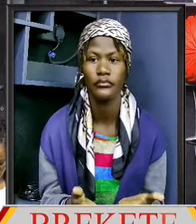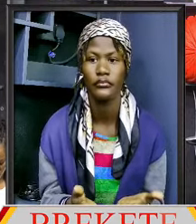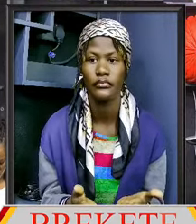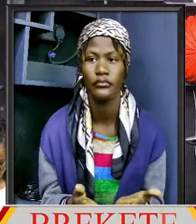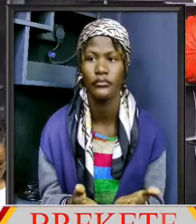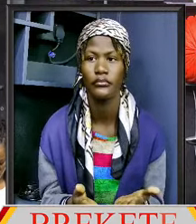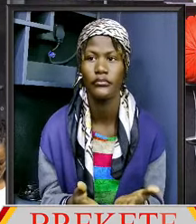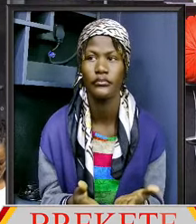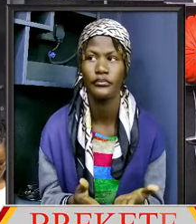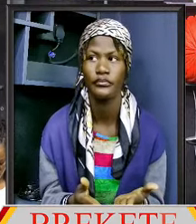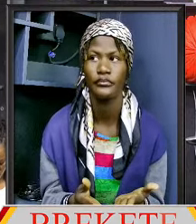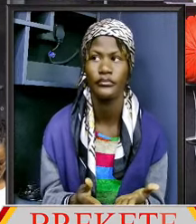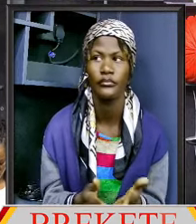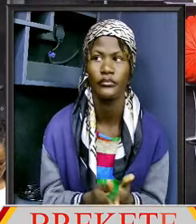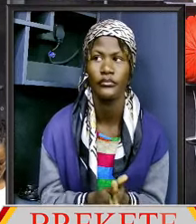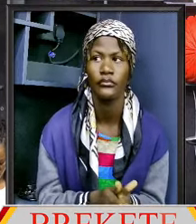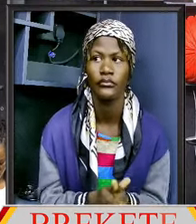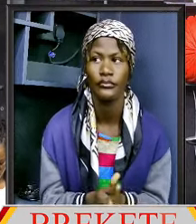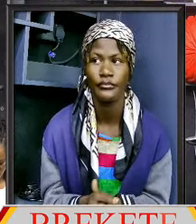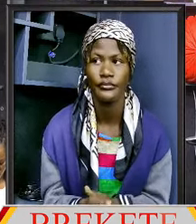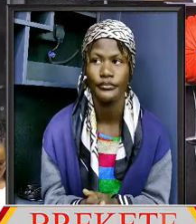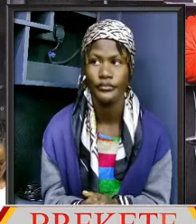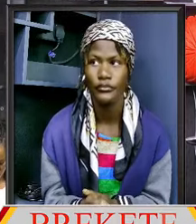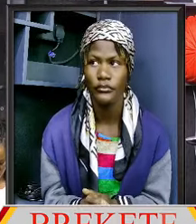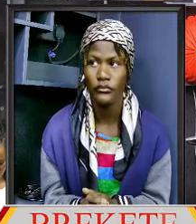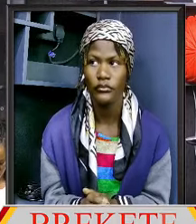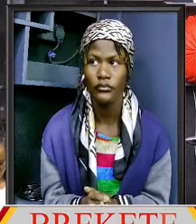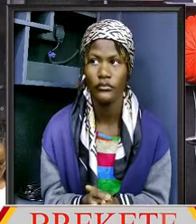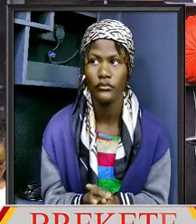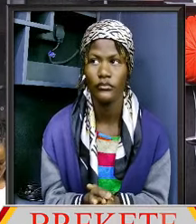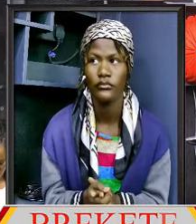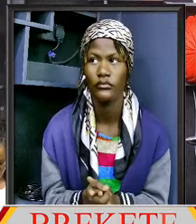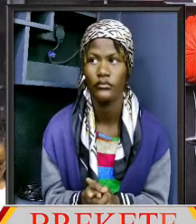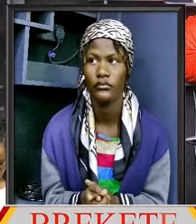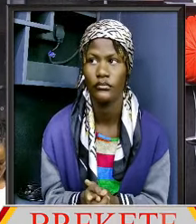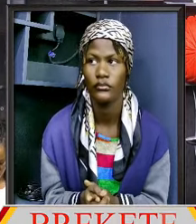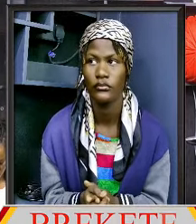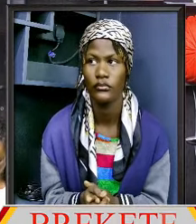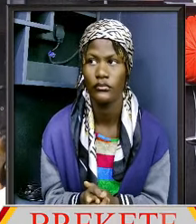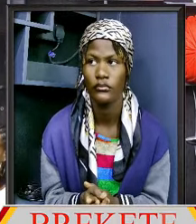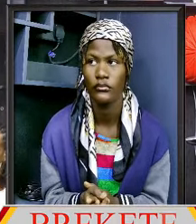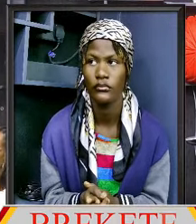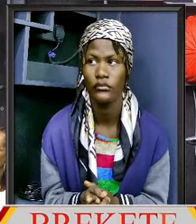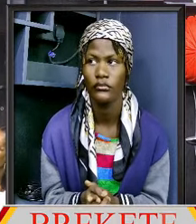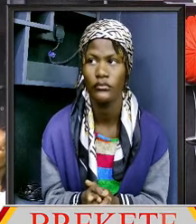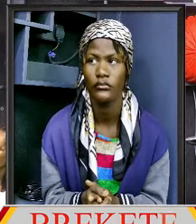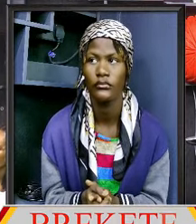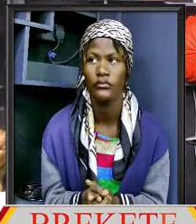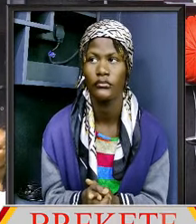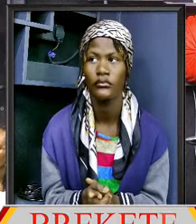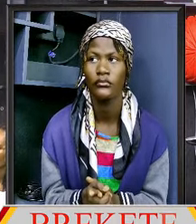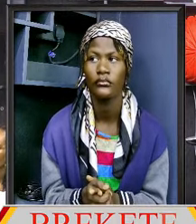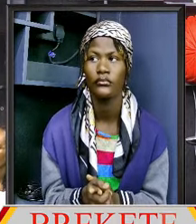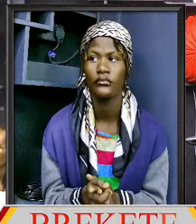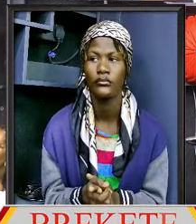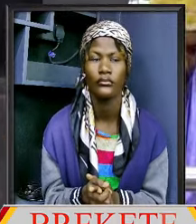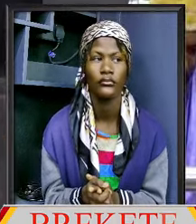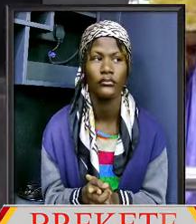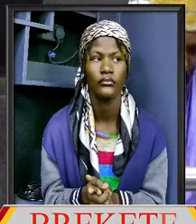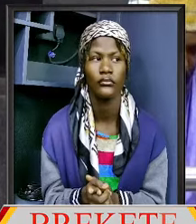just hold on, sir. No, sir. Okay, no, they here. Okay, yes, fine. Make we hear. You say you called them. Good